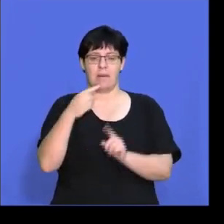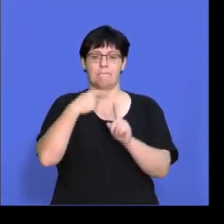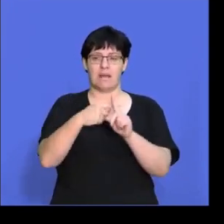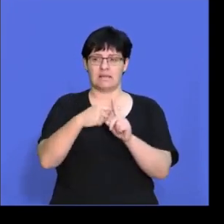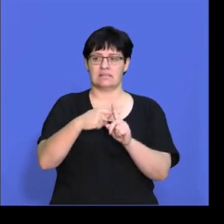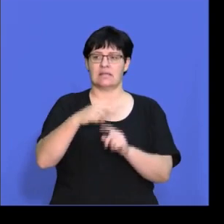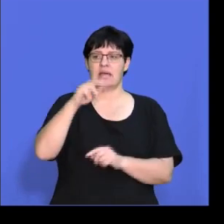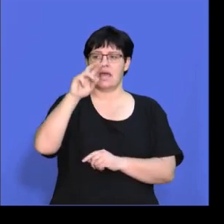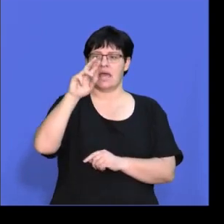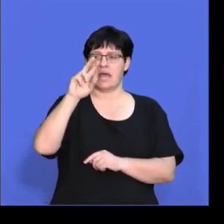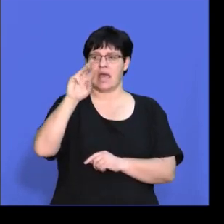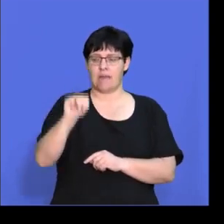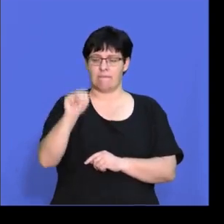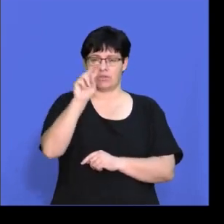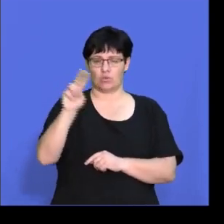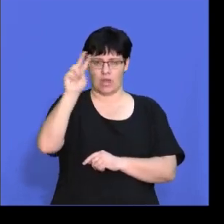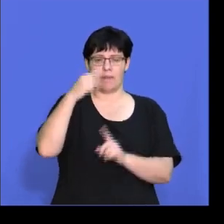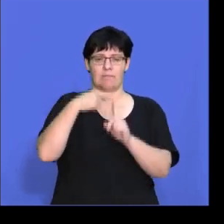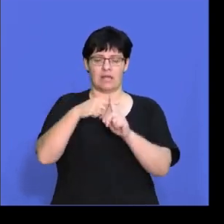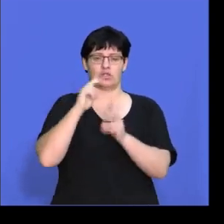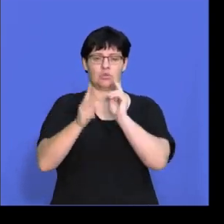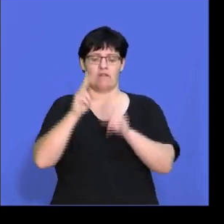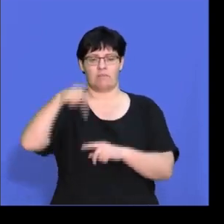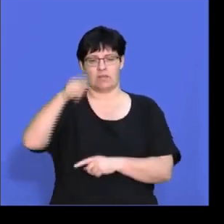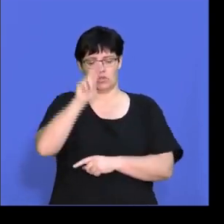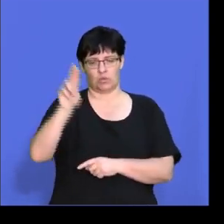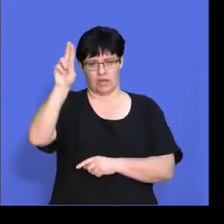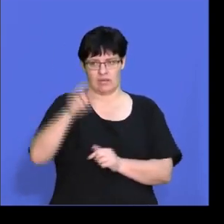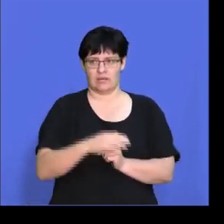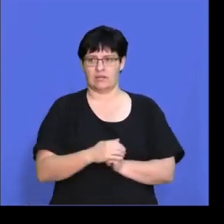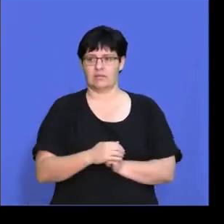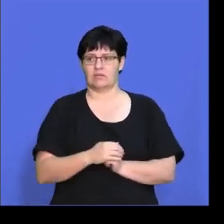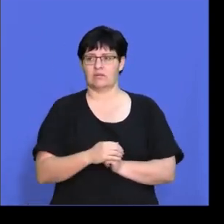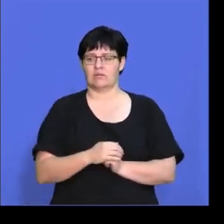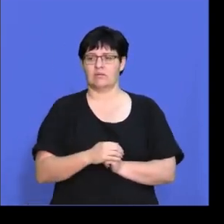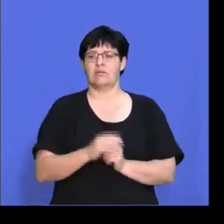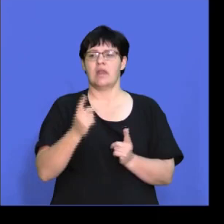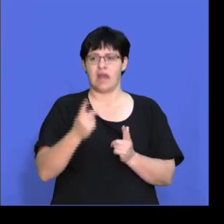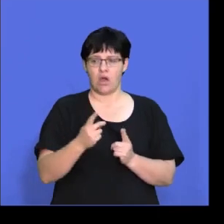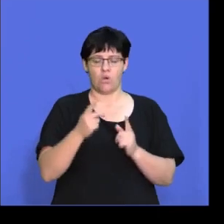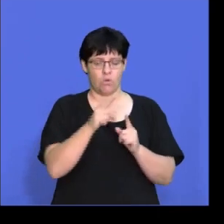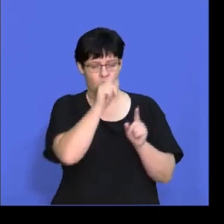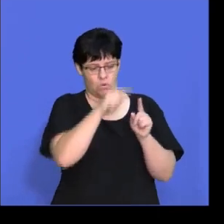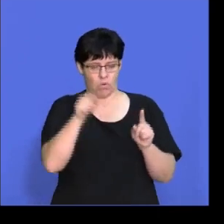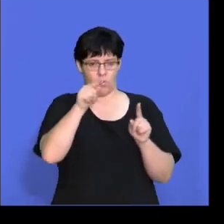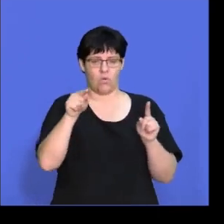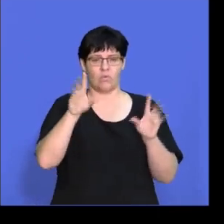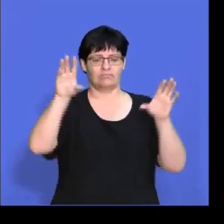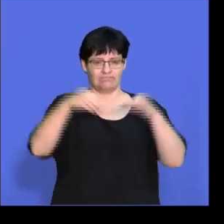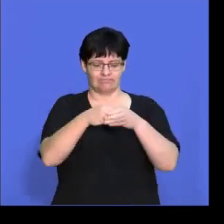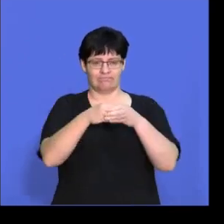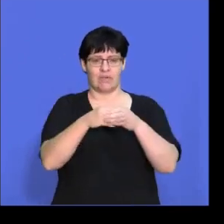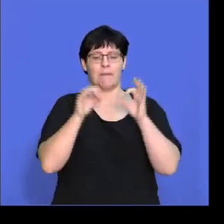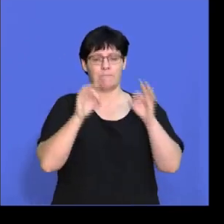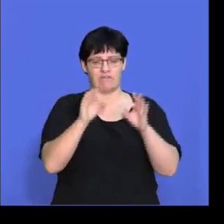plus m squared, and then plus 12p squared. Okay, we can now factorize this